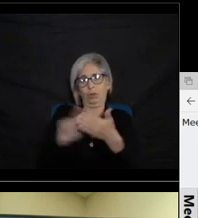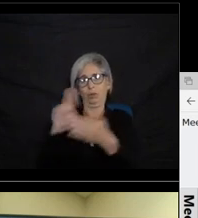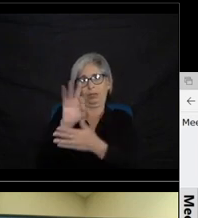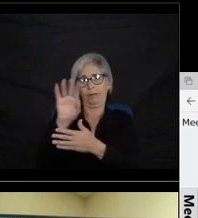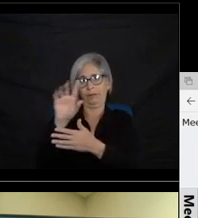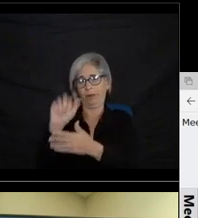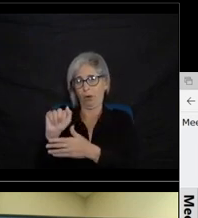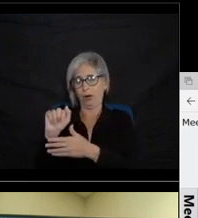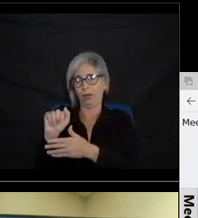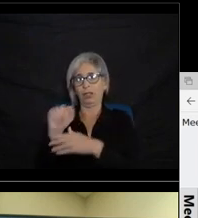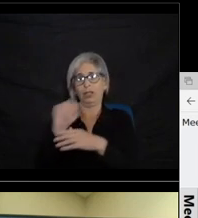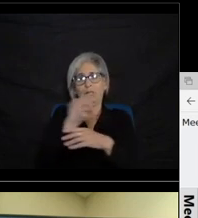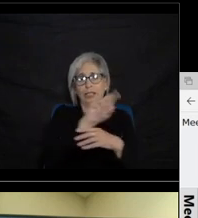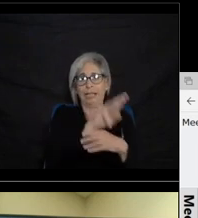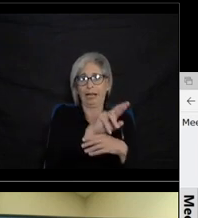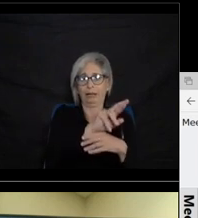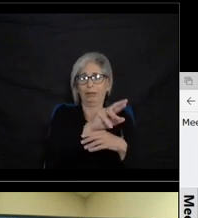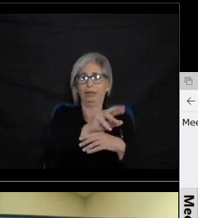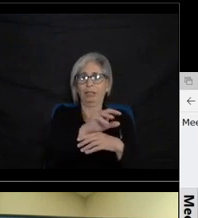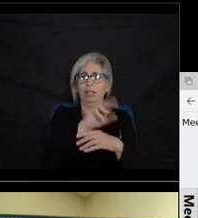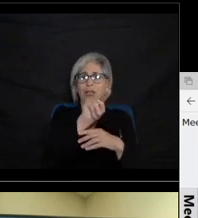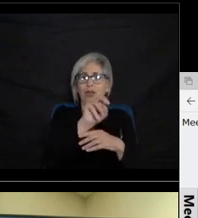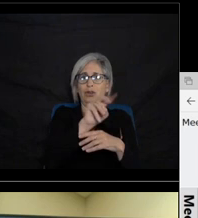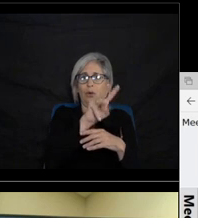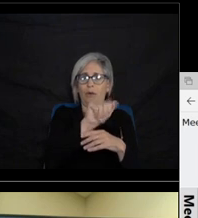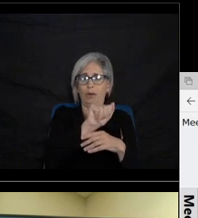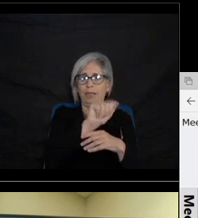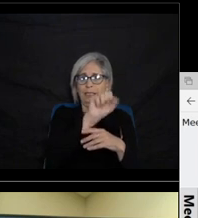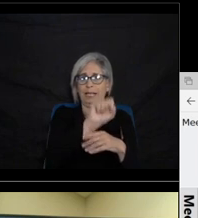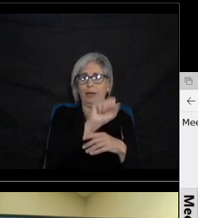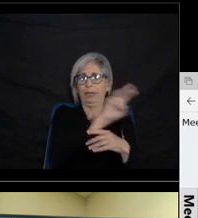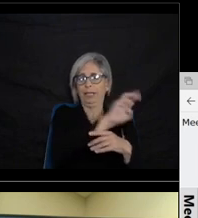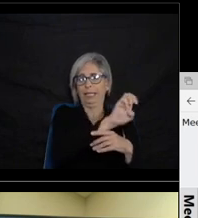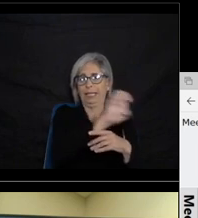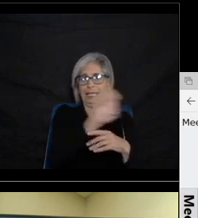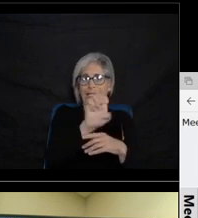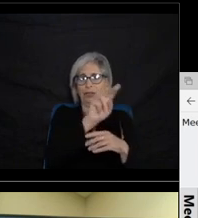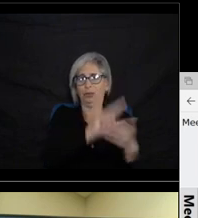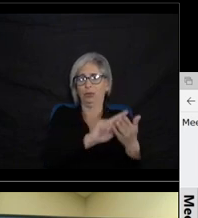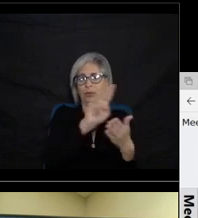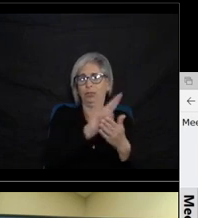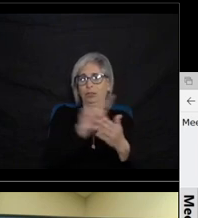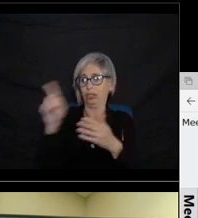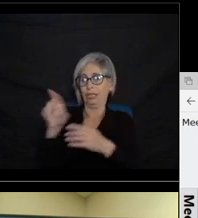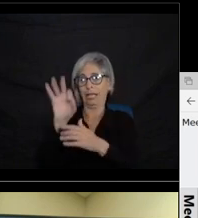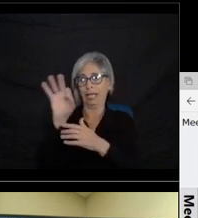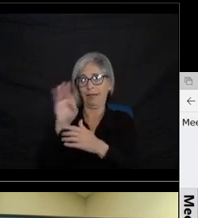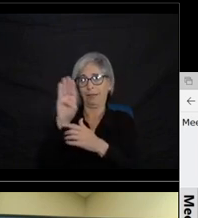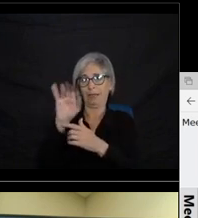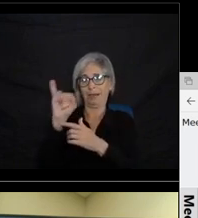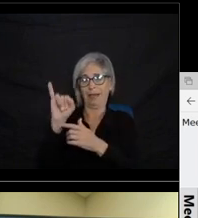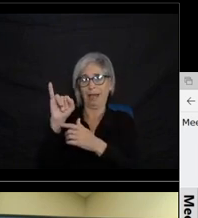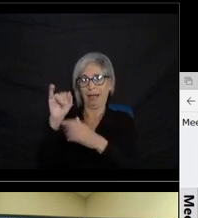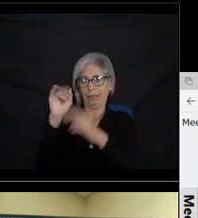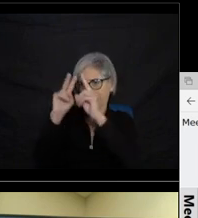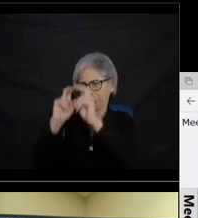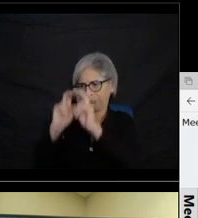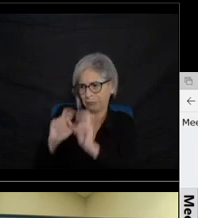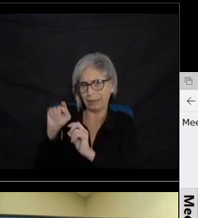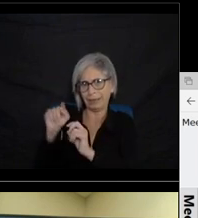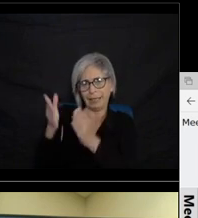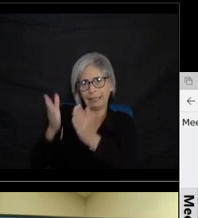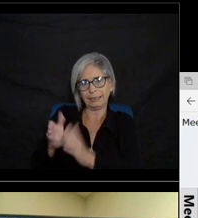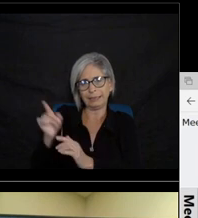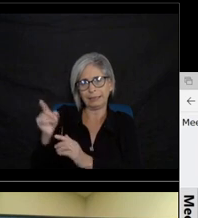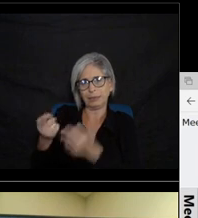and her Juris Doctorate from Nova Southeastern University. Vanessa has also been trained as an FBI intelligence analyst who,